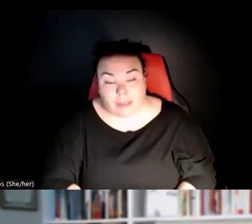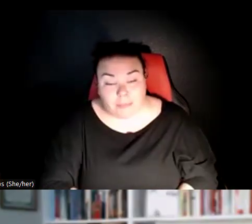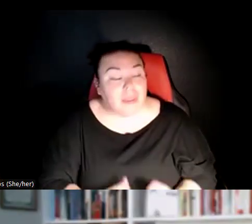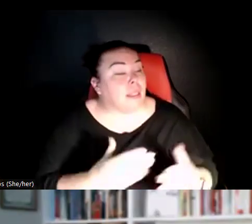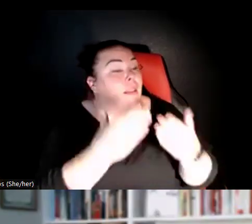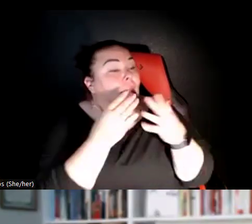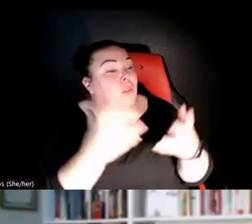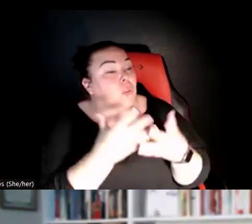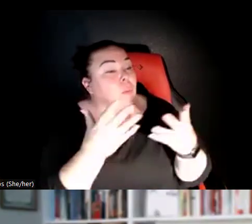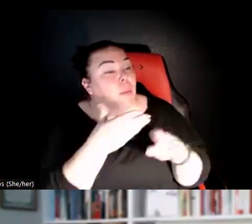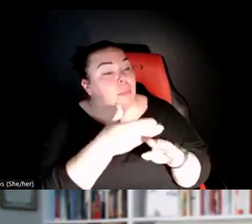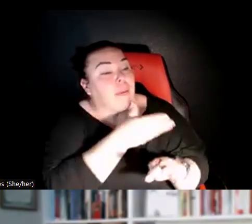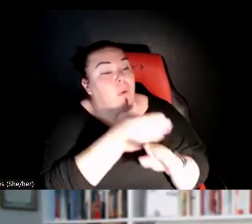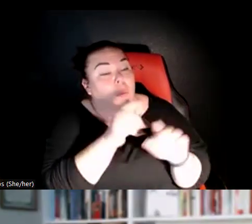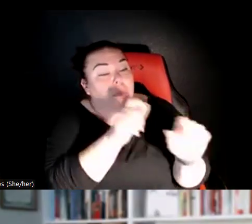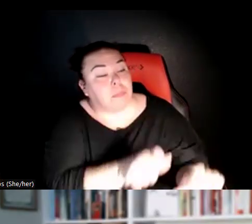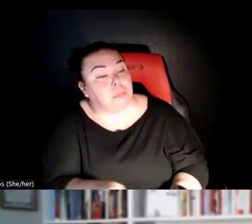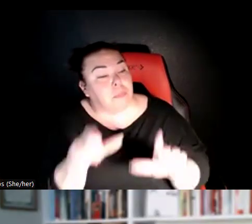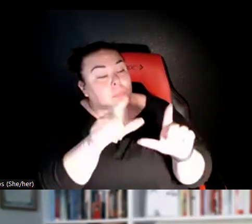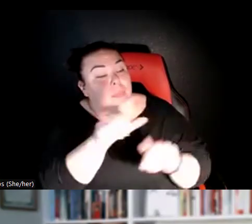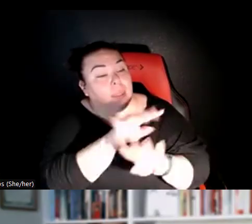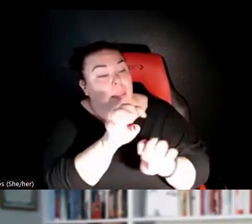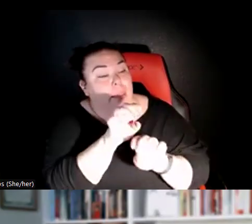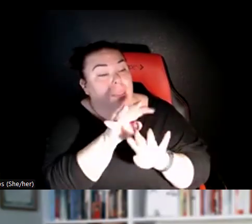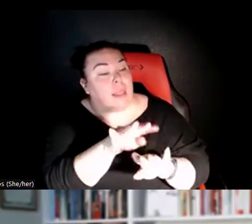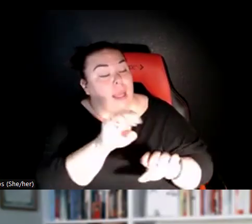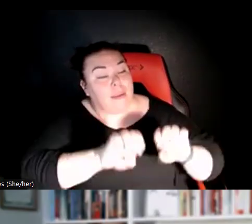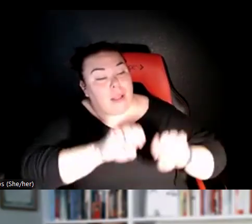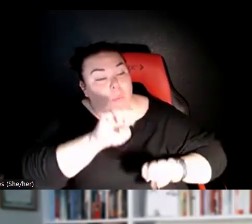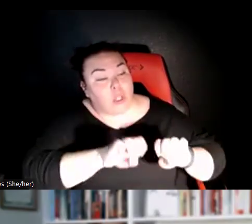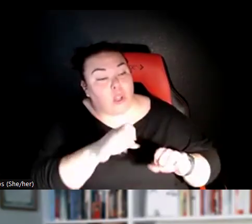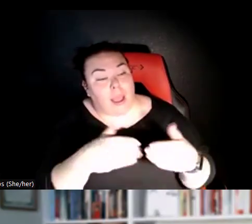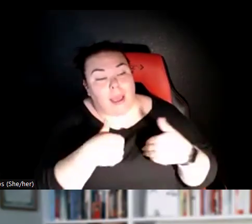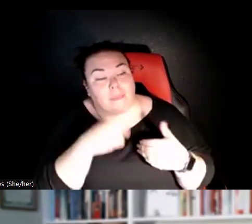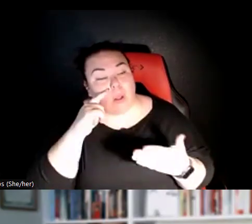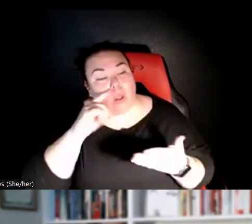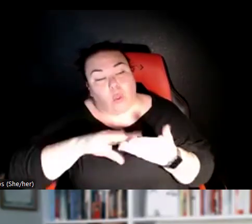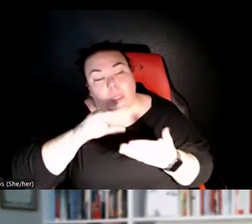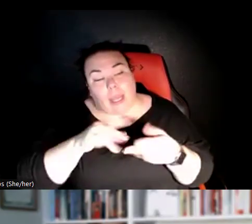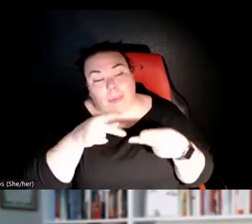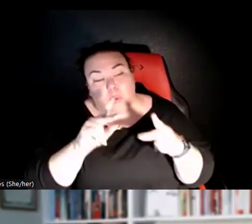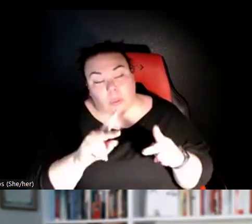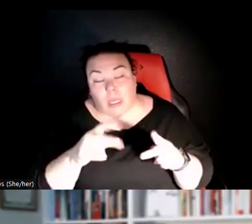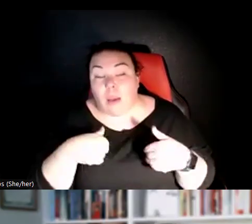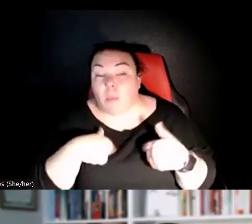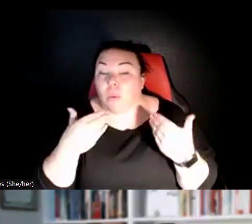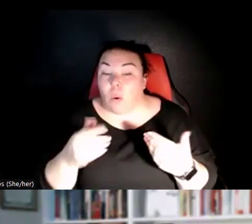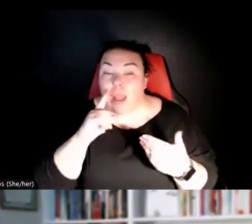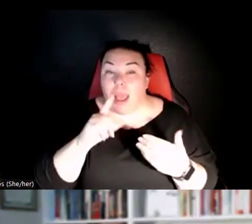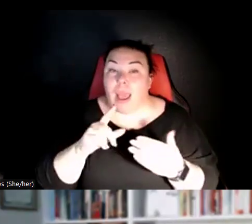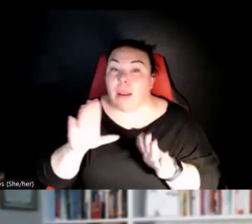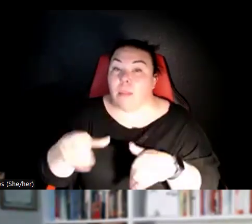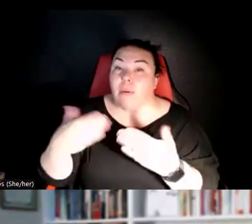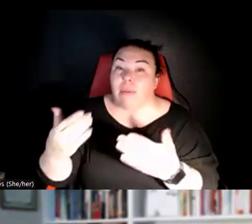the evaluation, and we also have a learning opportunity that we want to share with you, I'm going to give Sarah the last word. Really appreciate